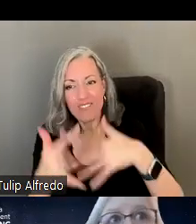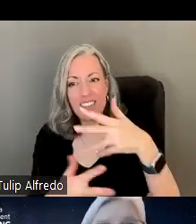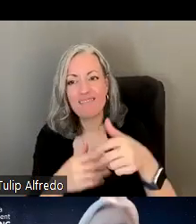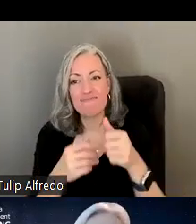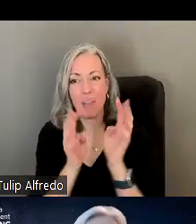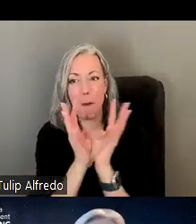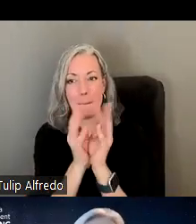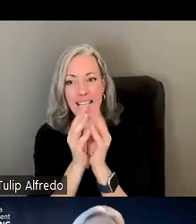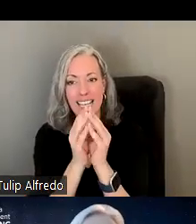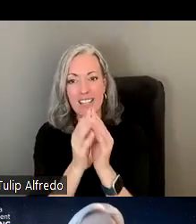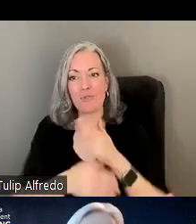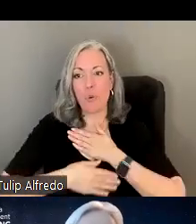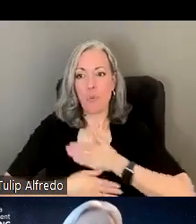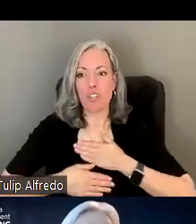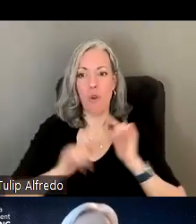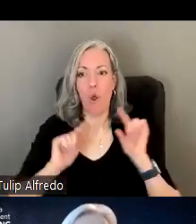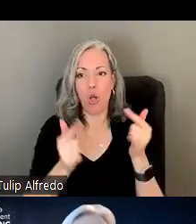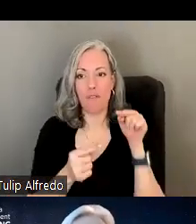meeting. So we appreciate all of you,